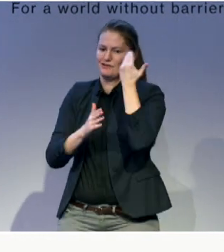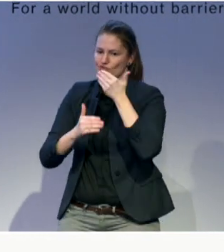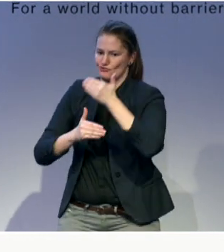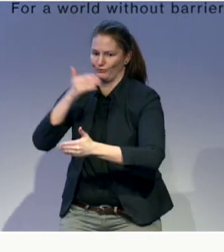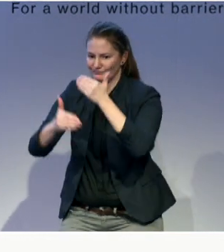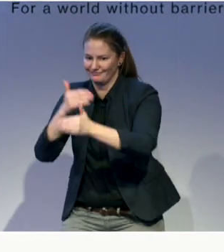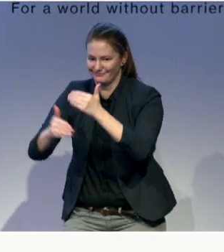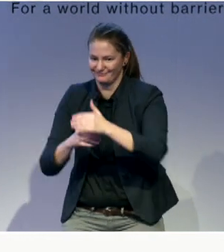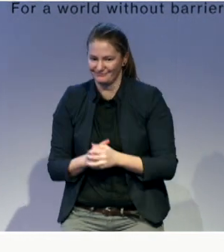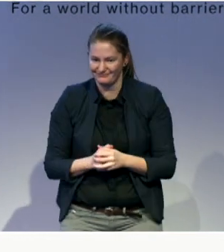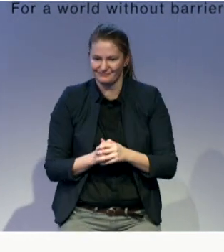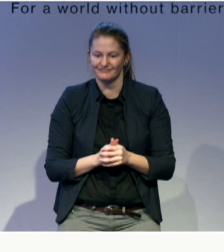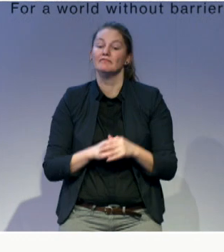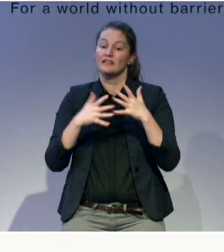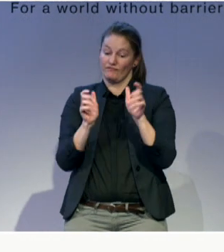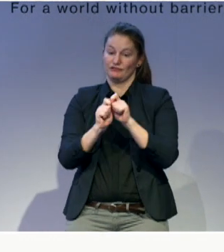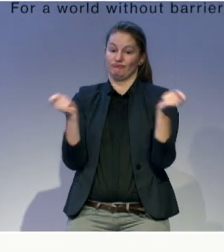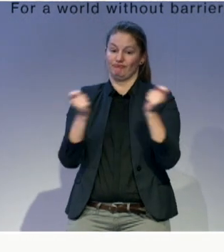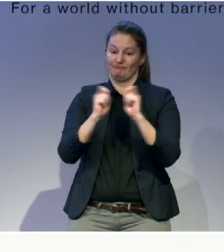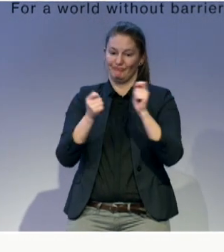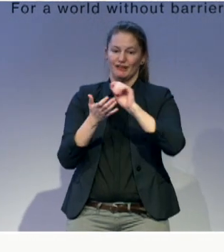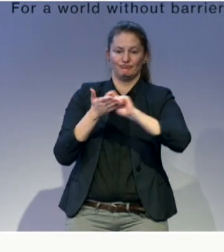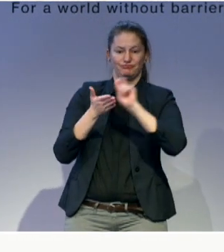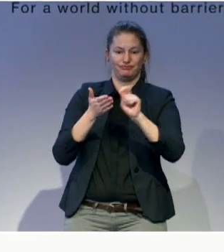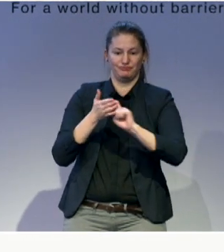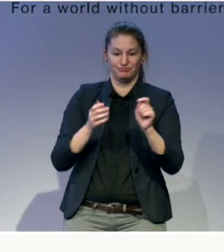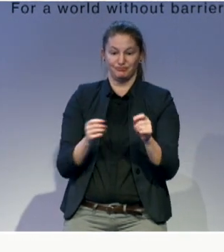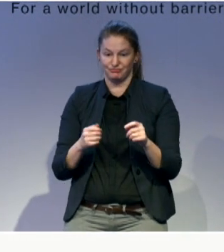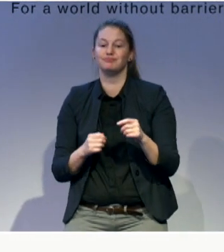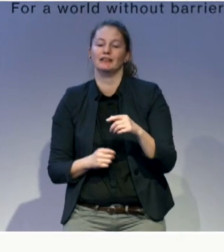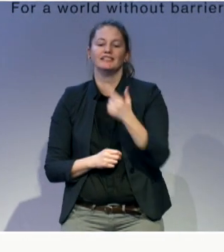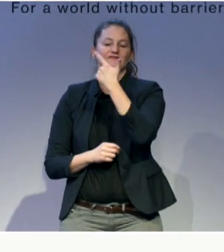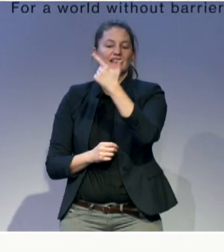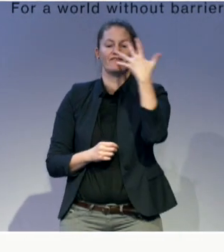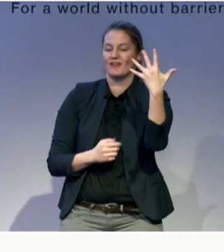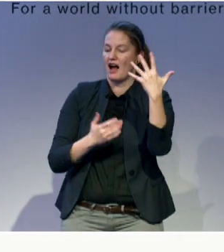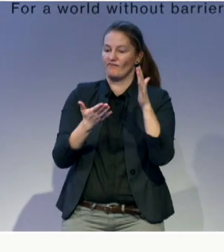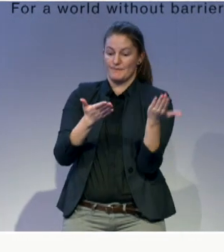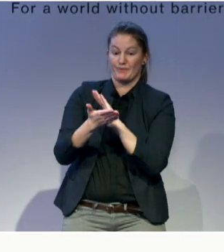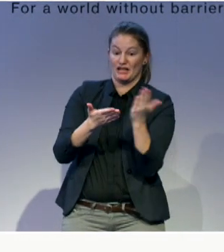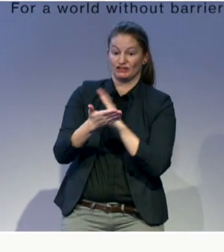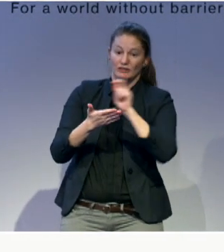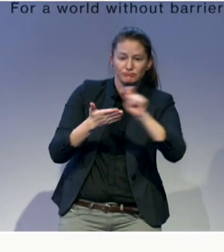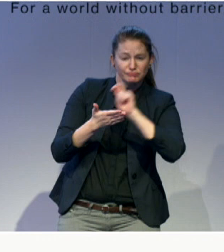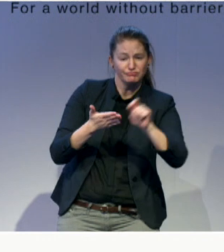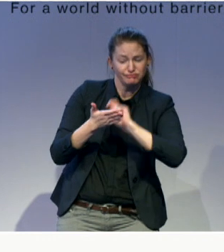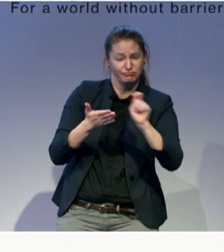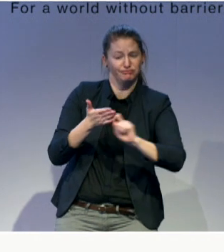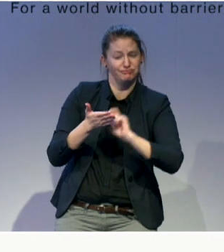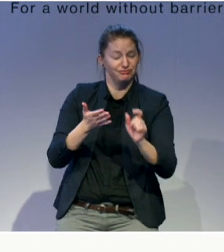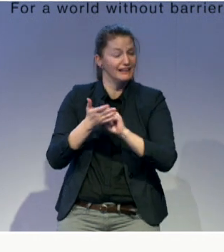250,000 households, Austrian-wide. And this magazine, we presented 50 innovations